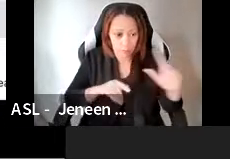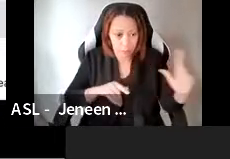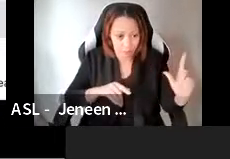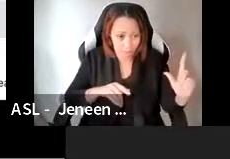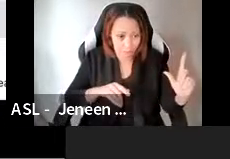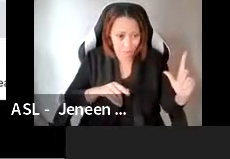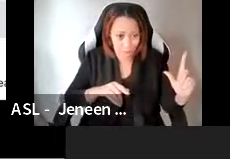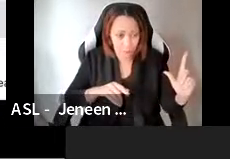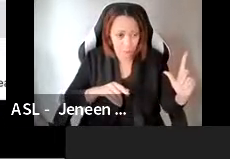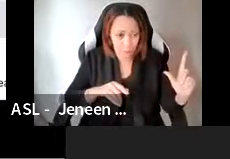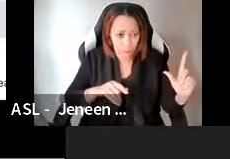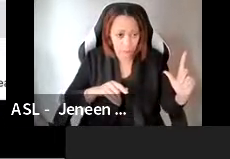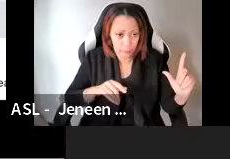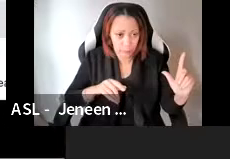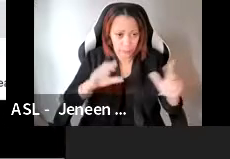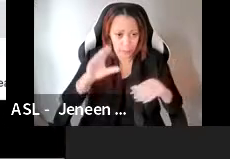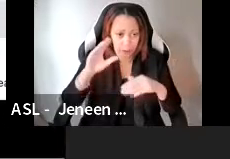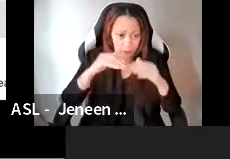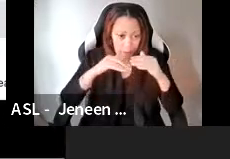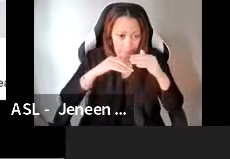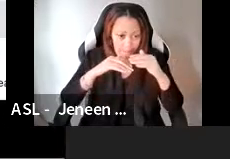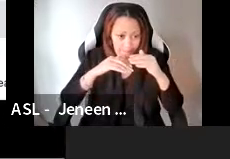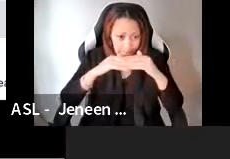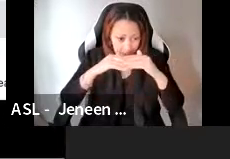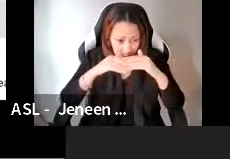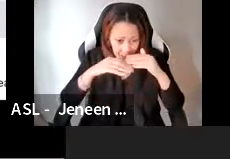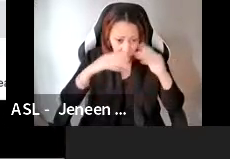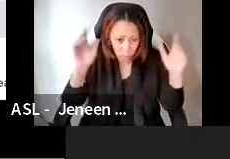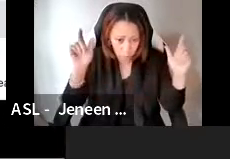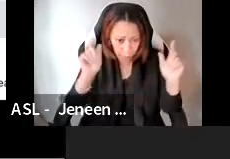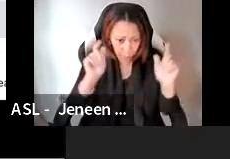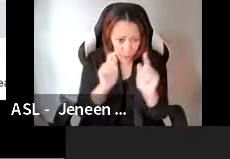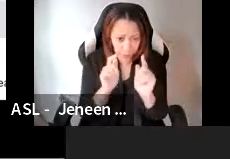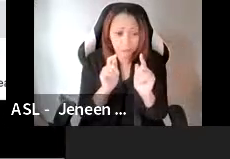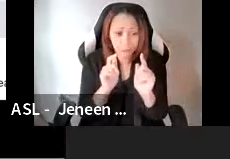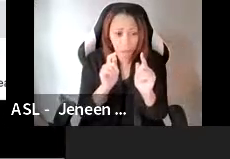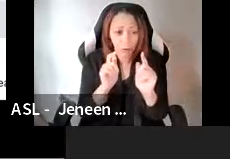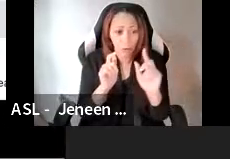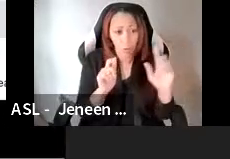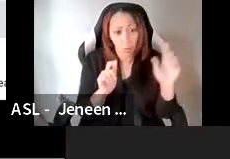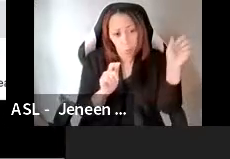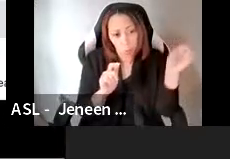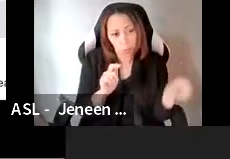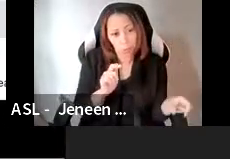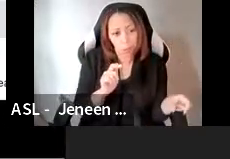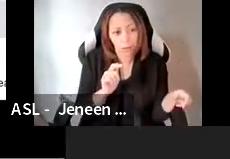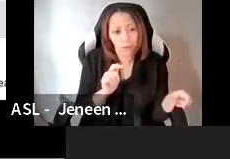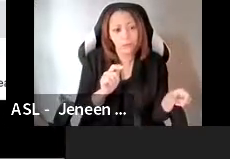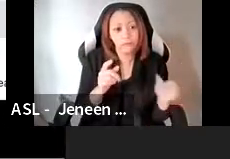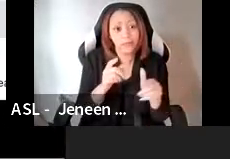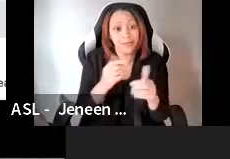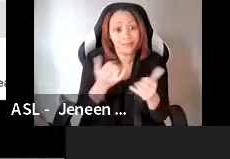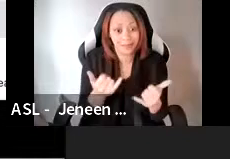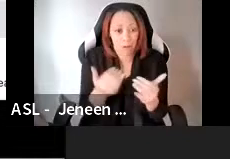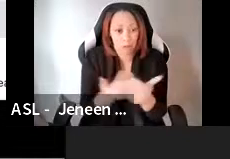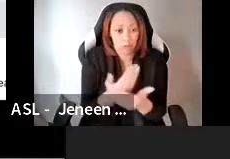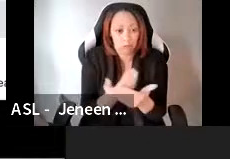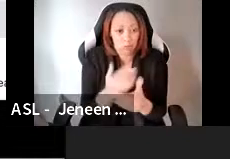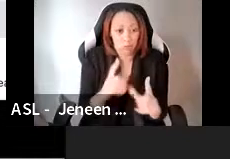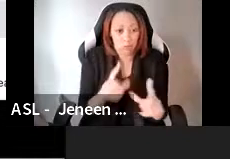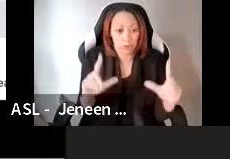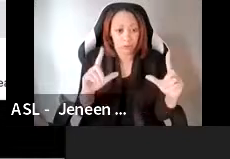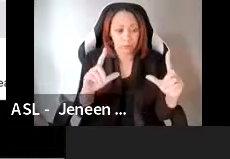which minimizes the screen on the left and brings us to this new screen where we